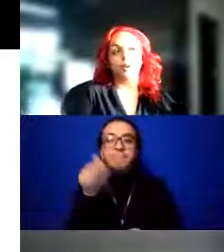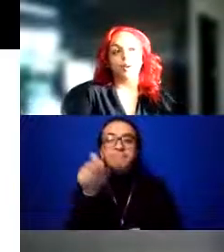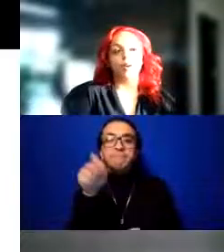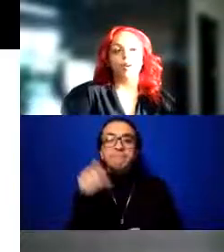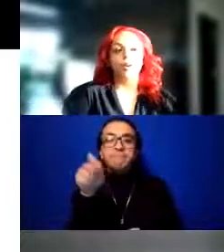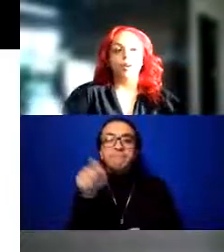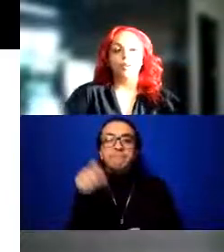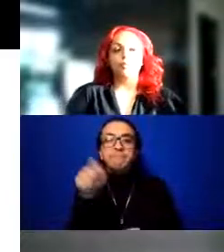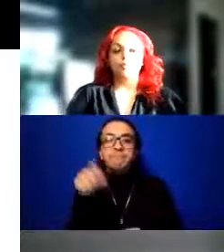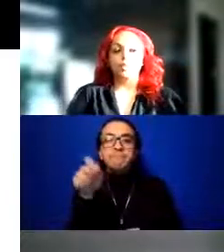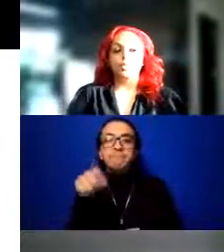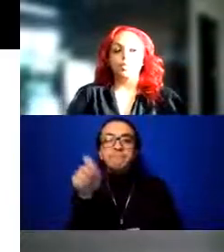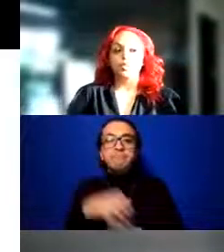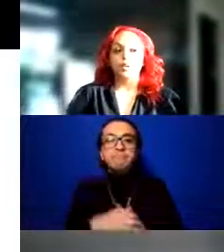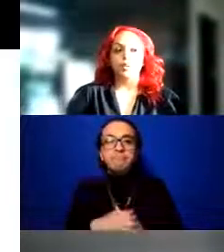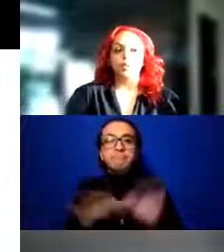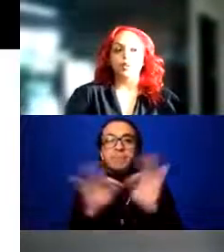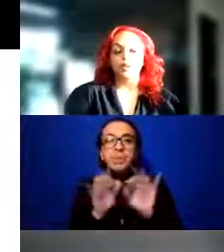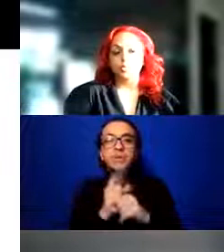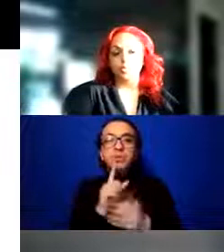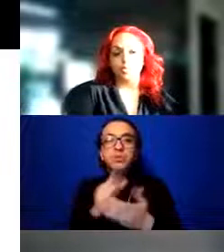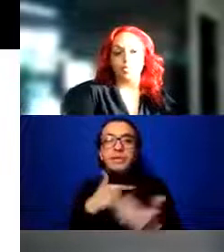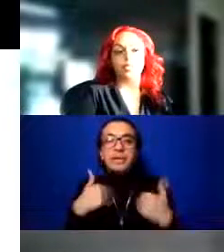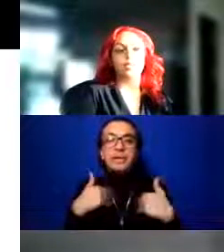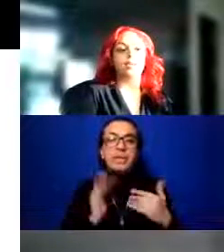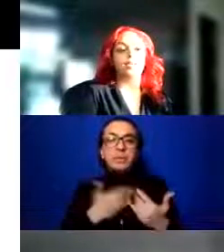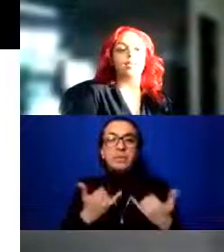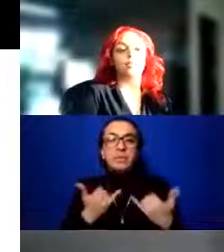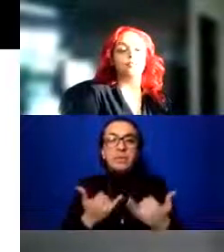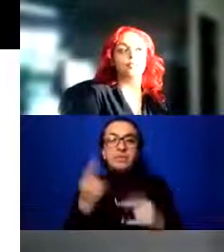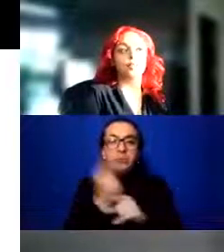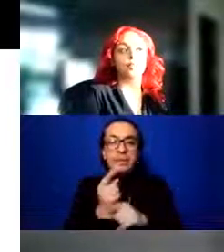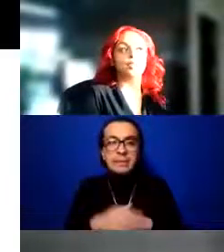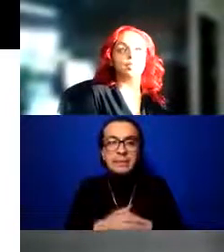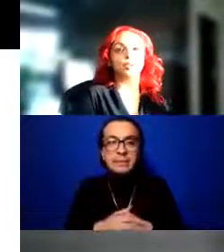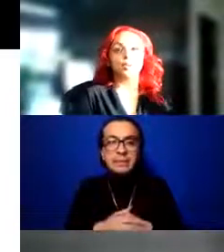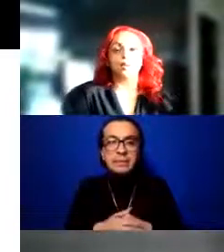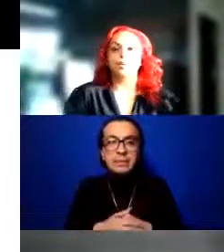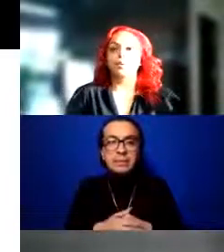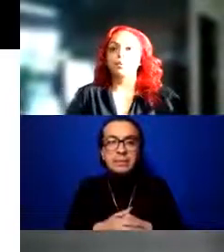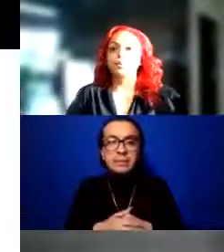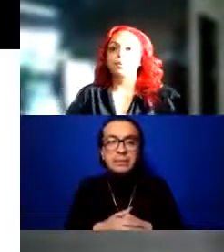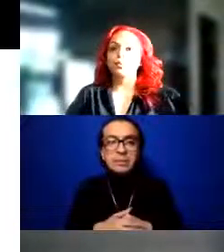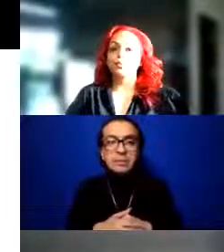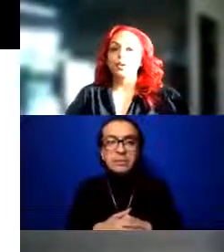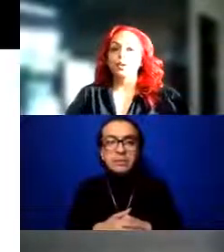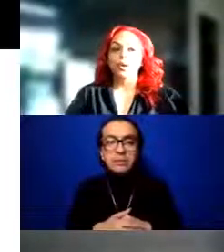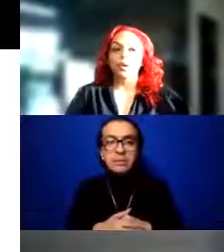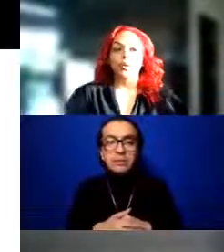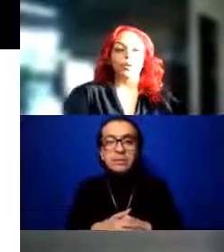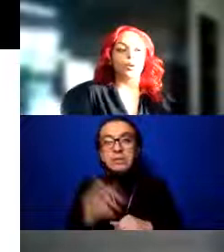have our information current. And again, if in the year you happen to